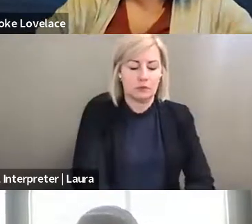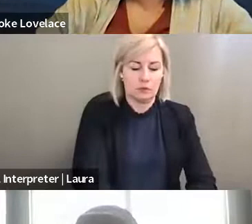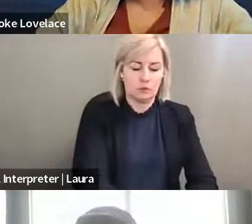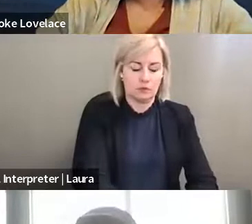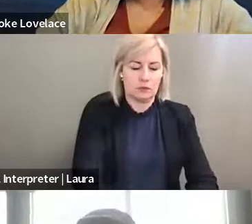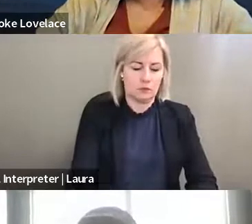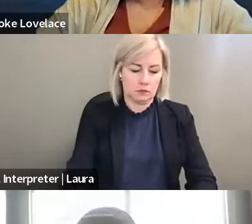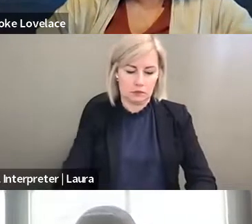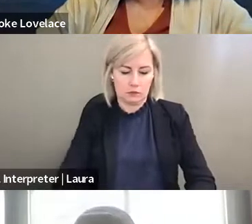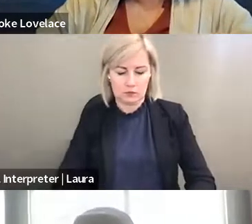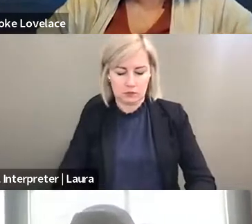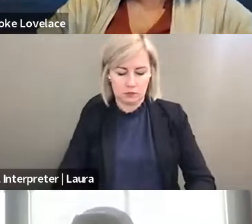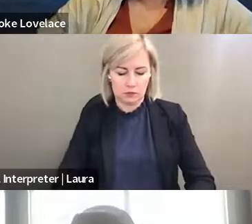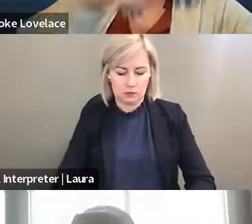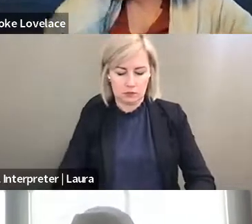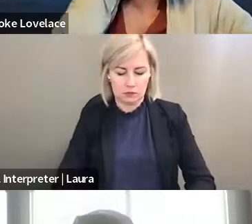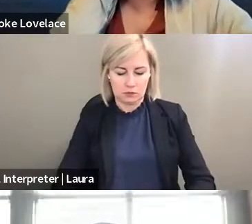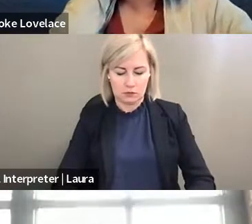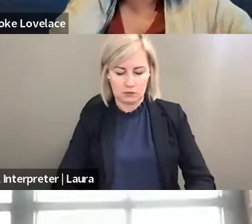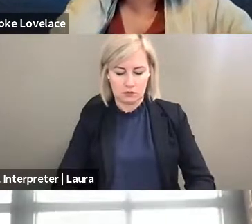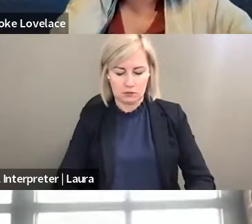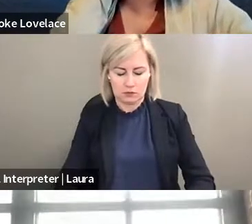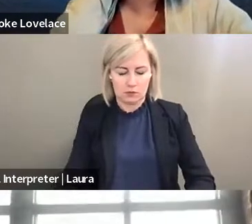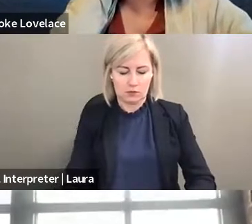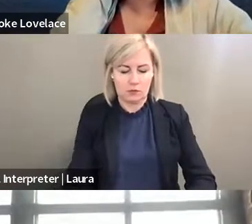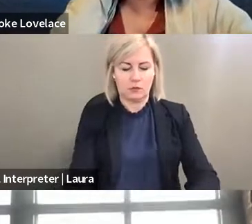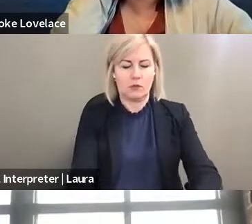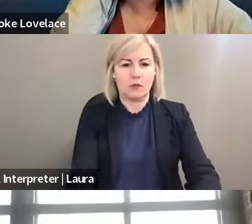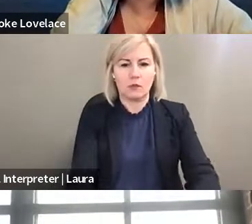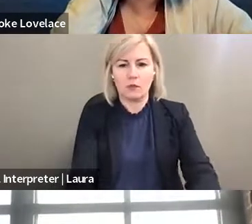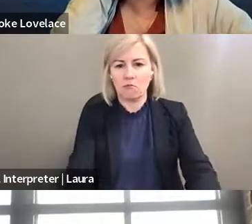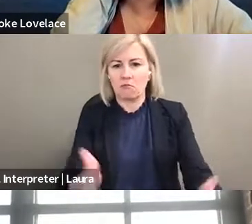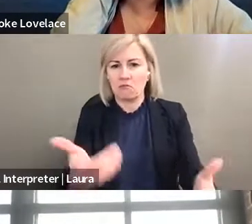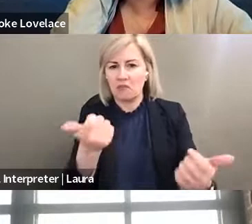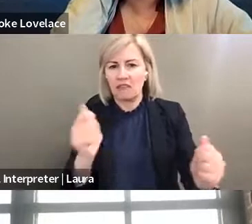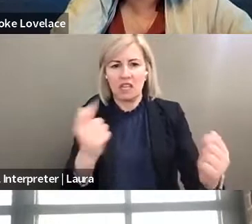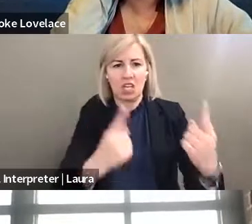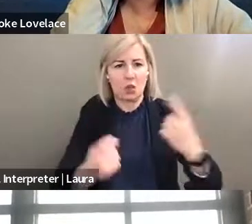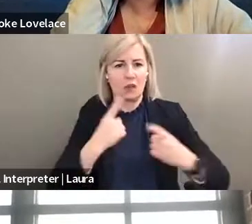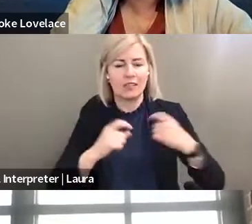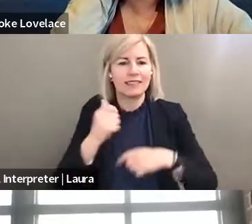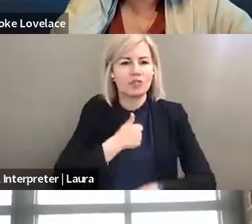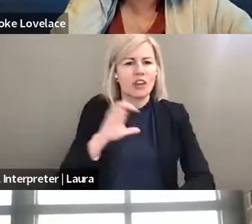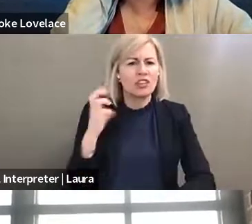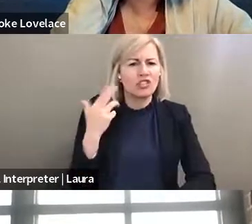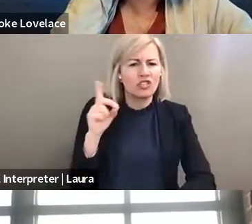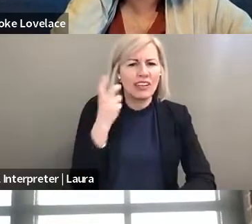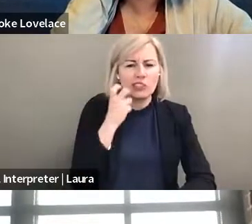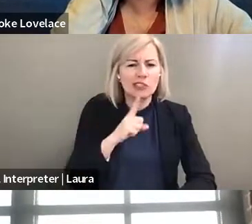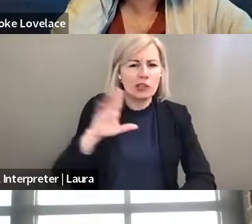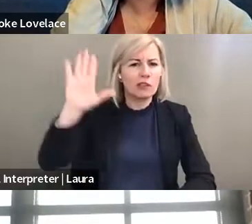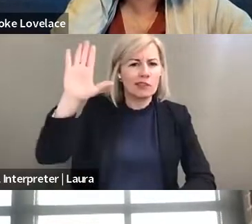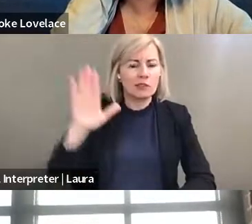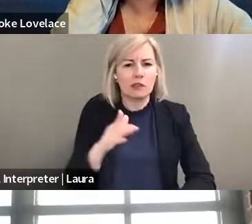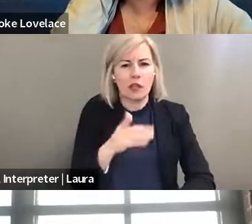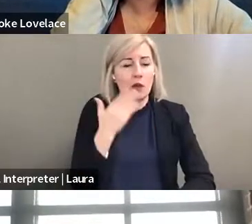Well, maybe before we go to the next section, if anybody has any questions, I'm sorry, Chad, I just saw your hand was up. I don't know if